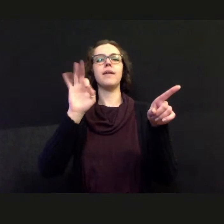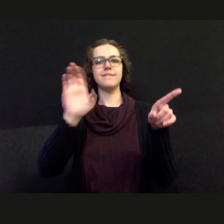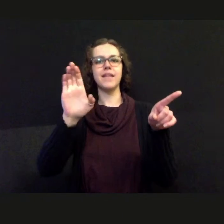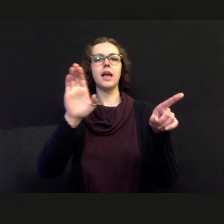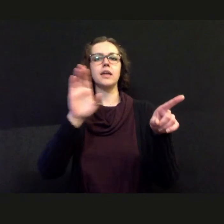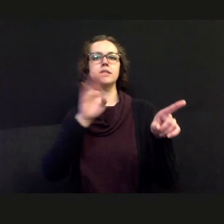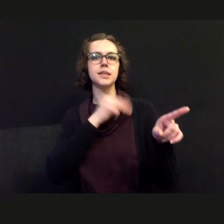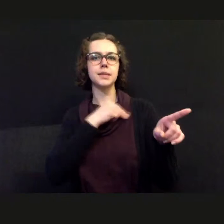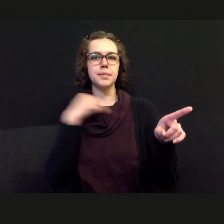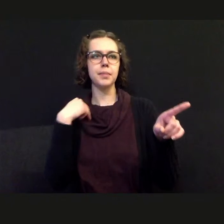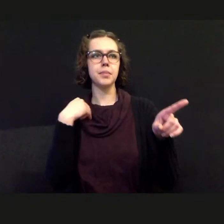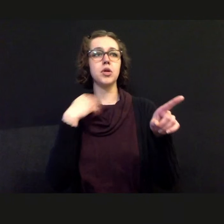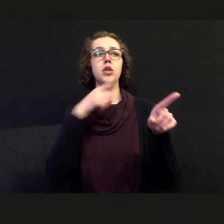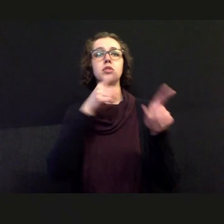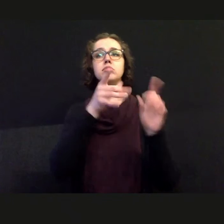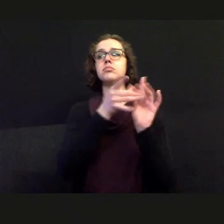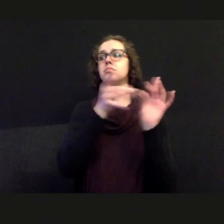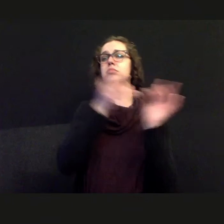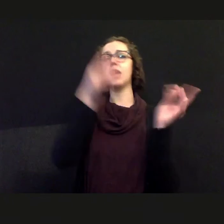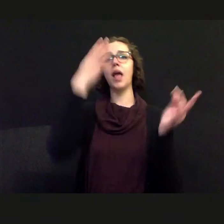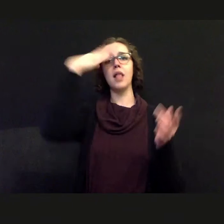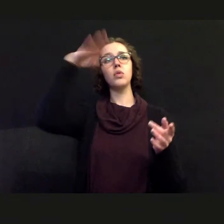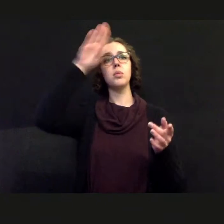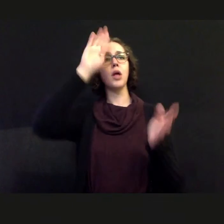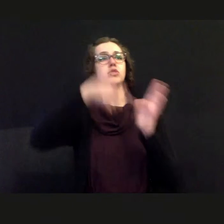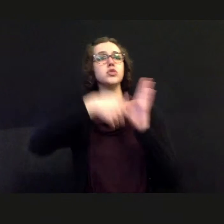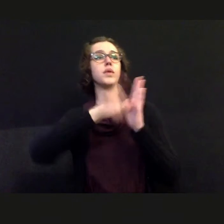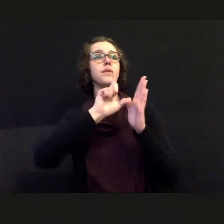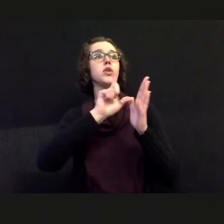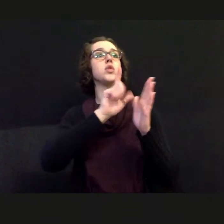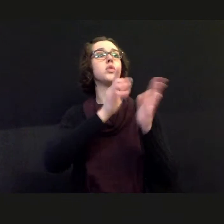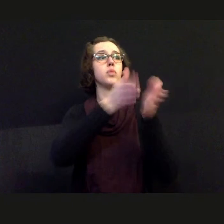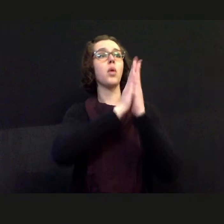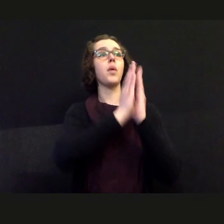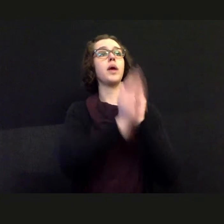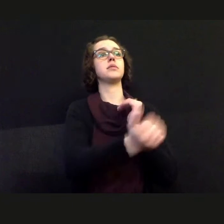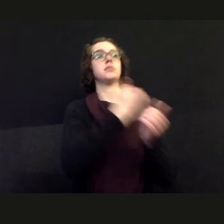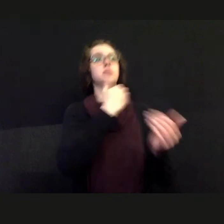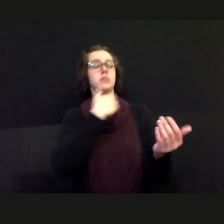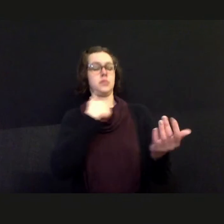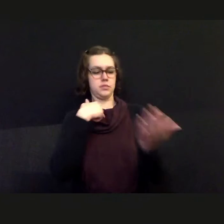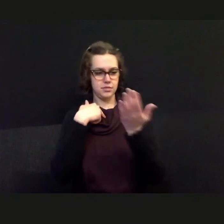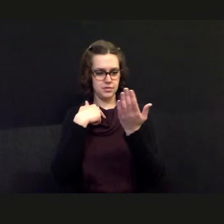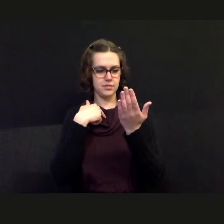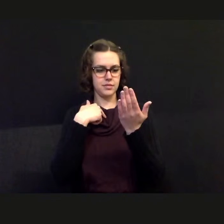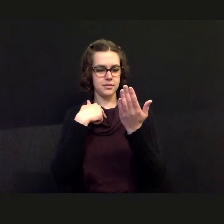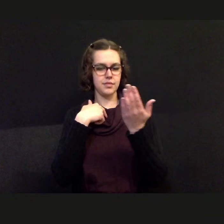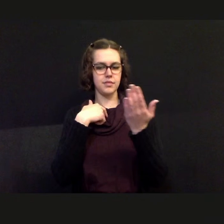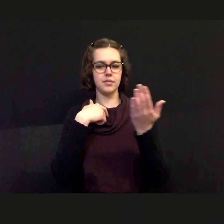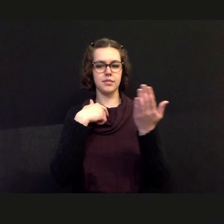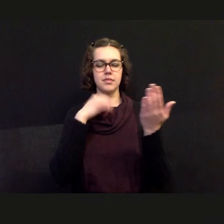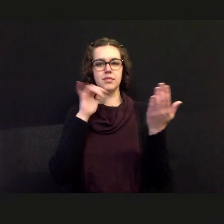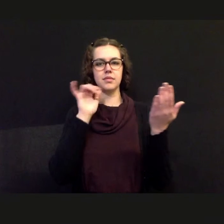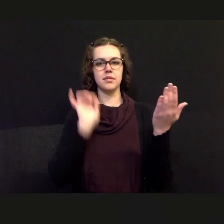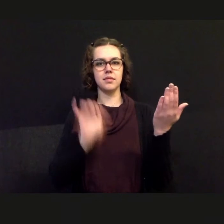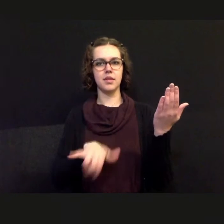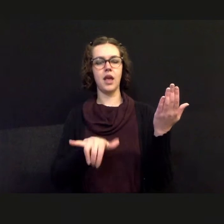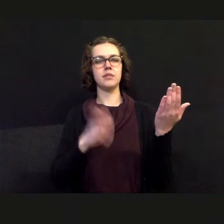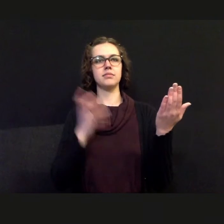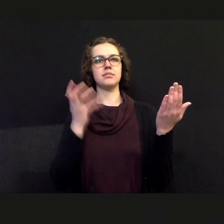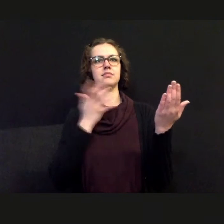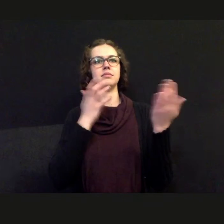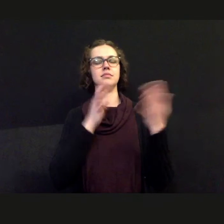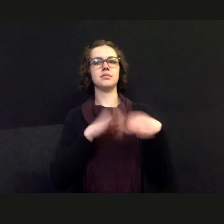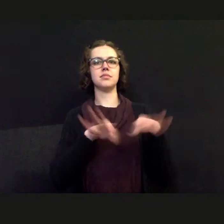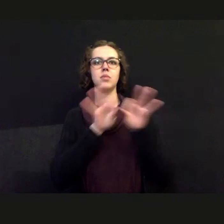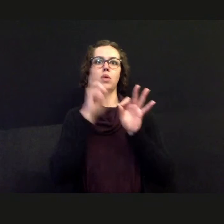annual anthropology review request to me. And that was really important for